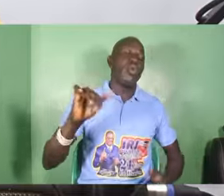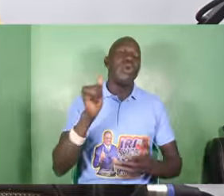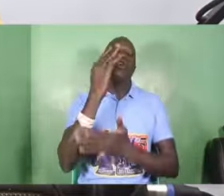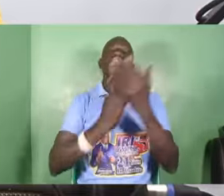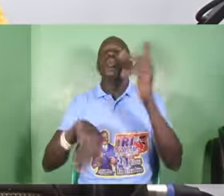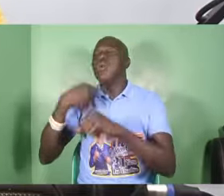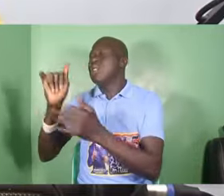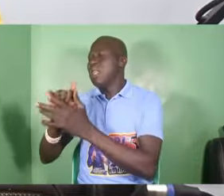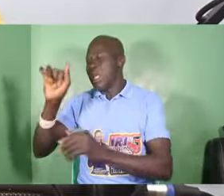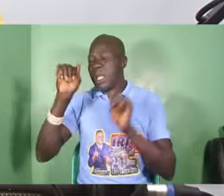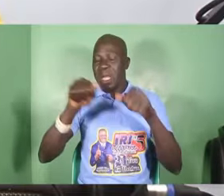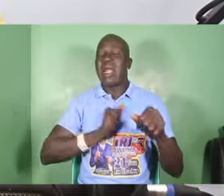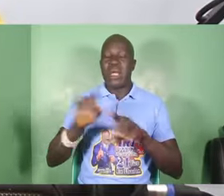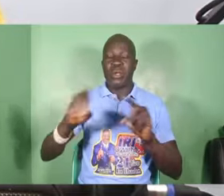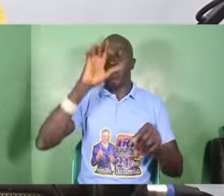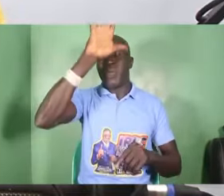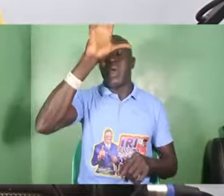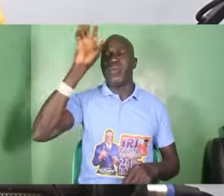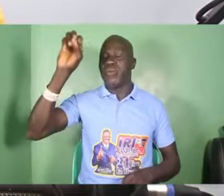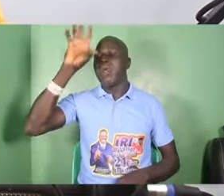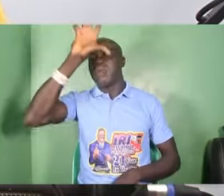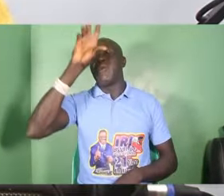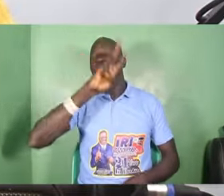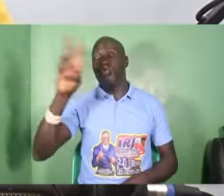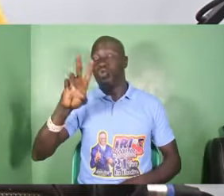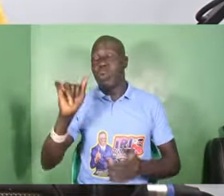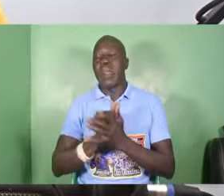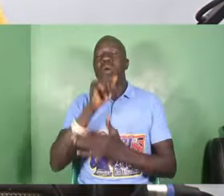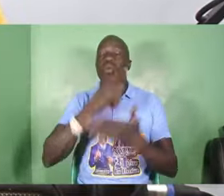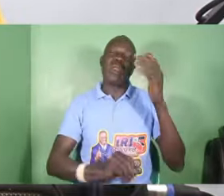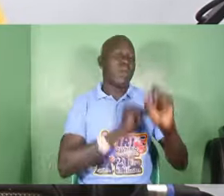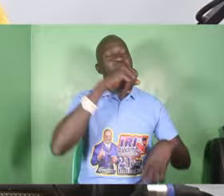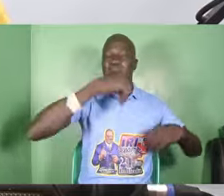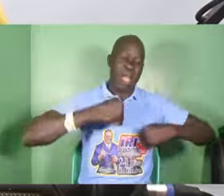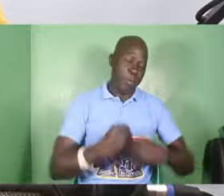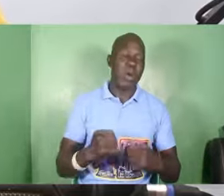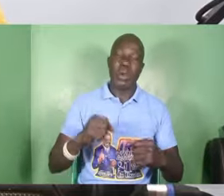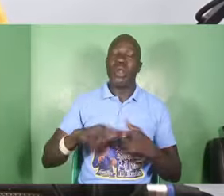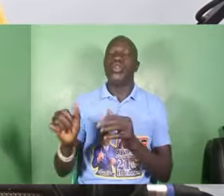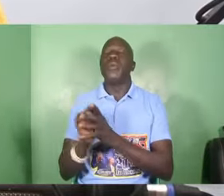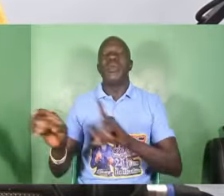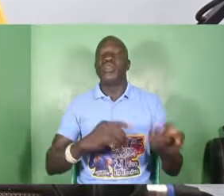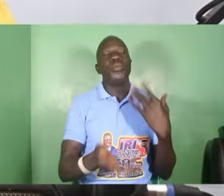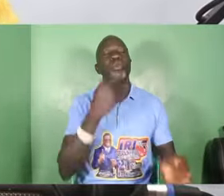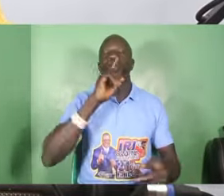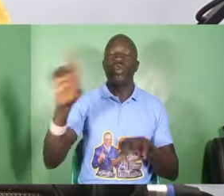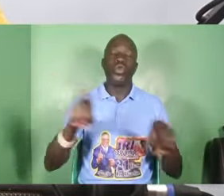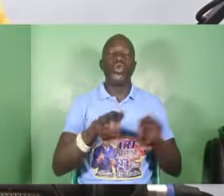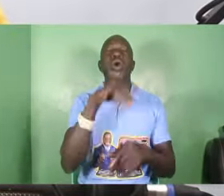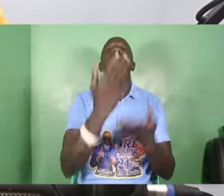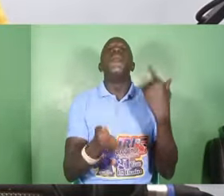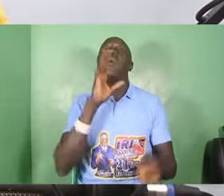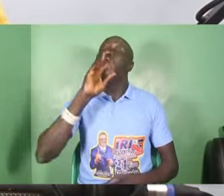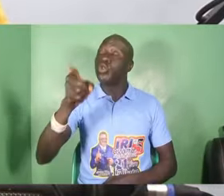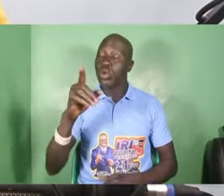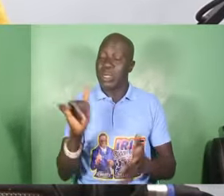kan da di se mo le se 500 mi. mo ni ko ti to ba ti lagbara. I said whatever you have to do. ṣe. make sure you do something. ṣùgbọ́n make sure